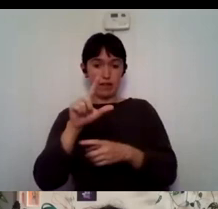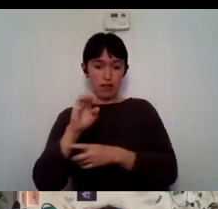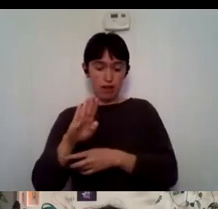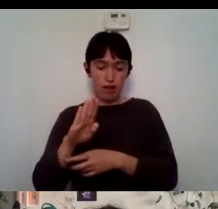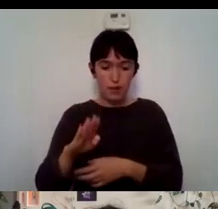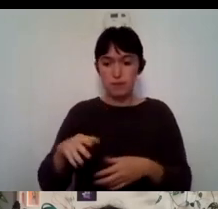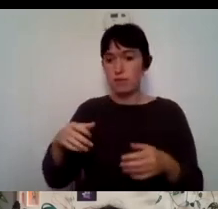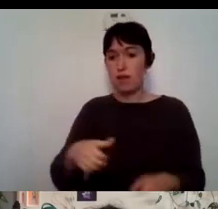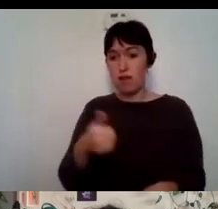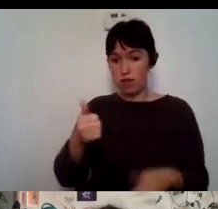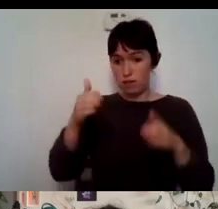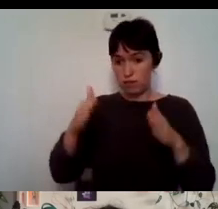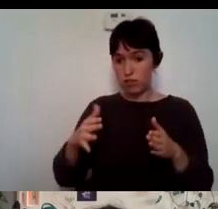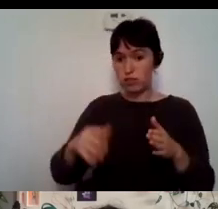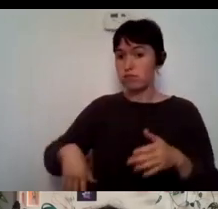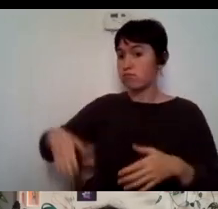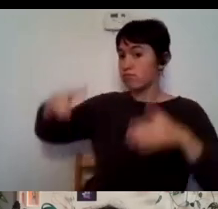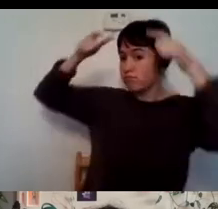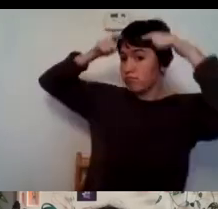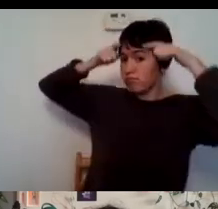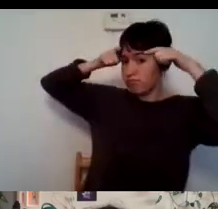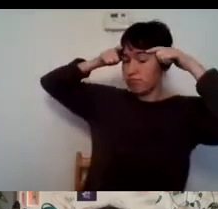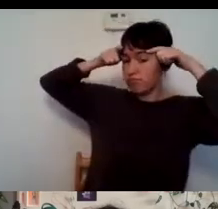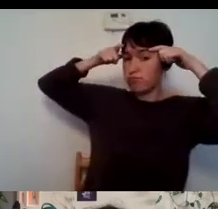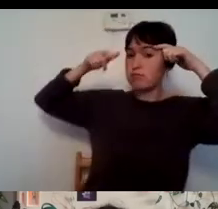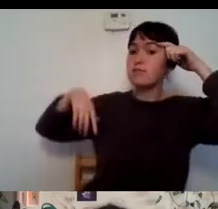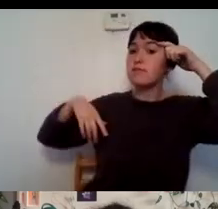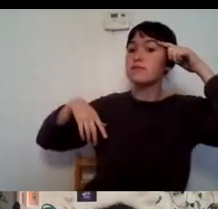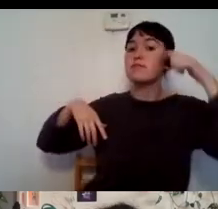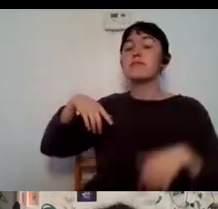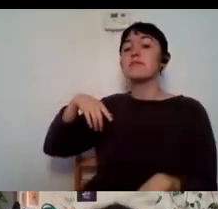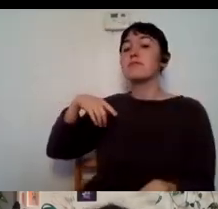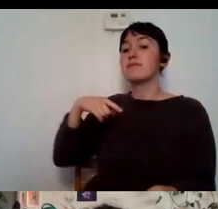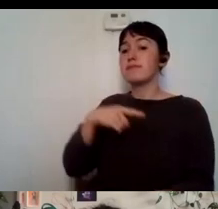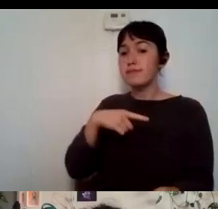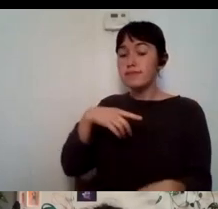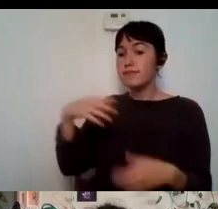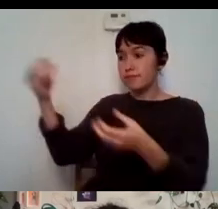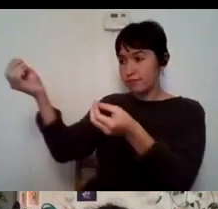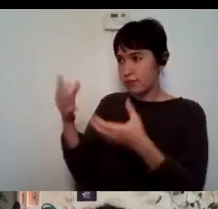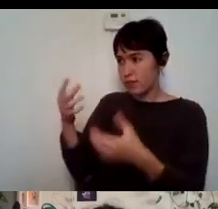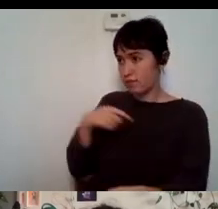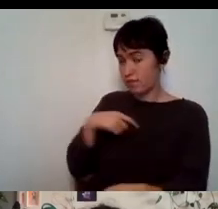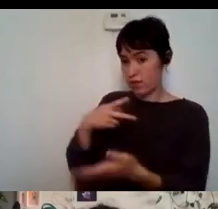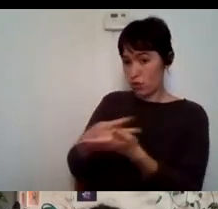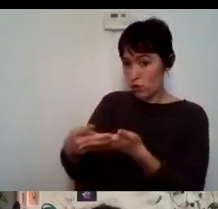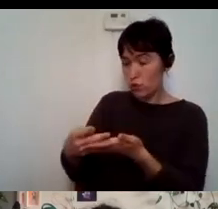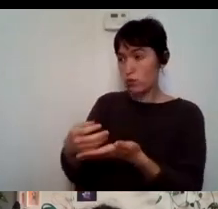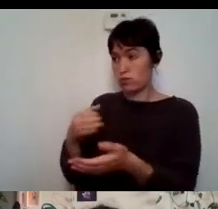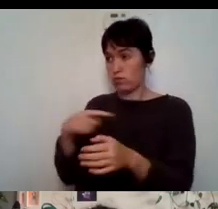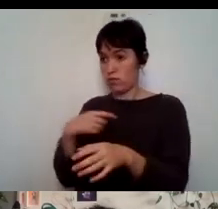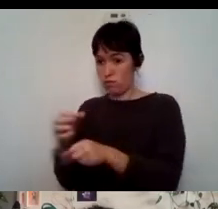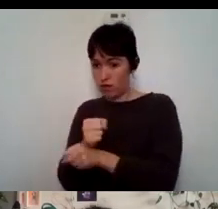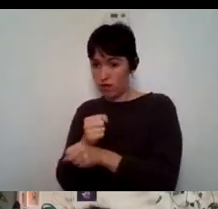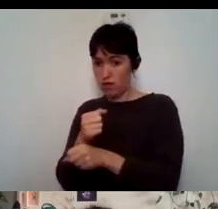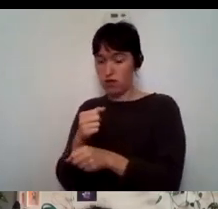to play these games. They would be told whether they win or whether they lose. And what we would be looking